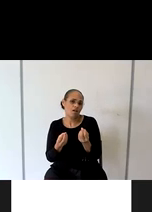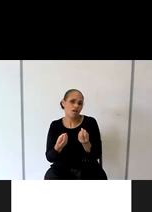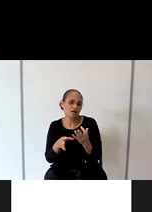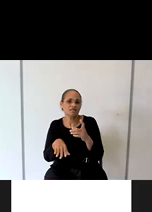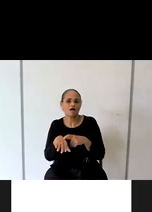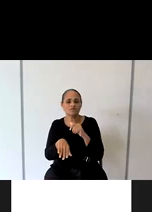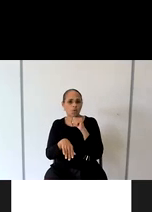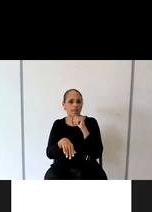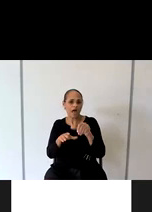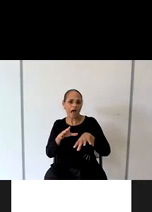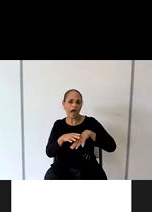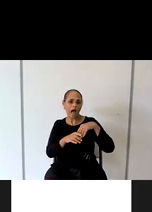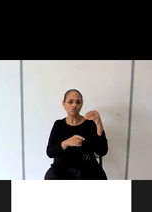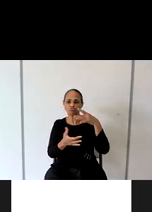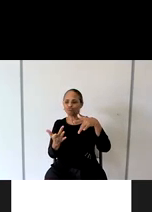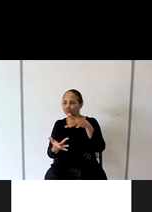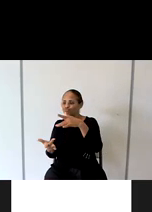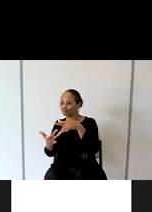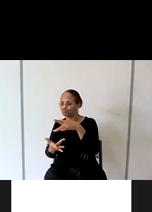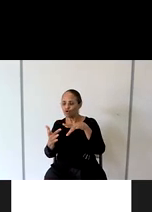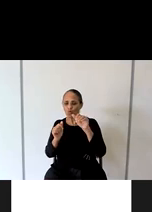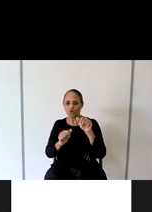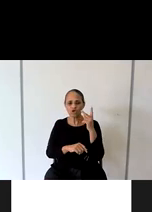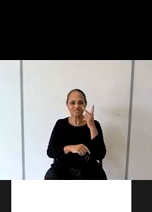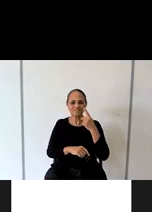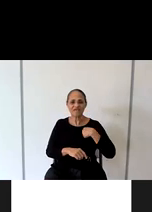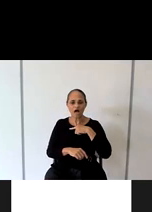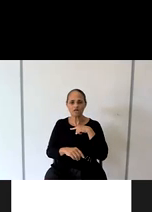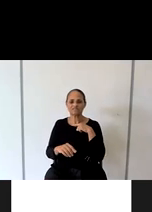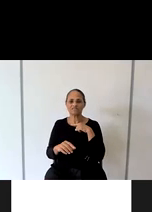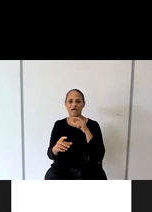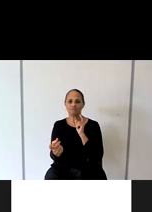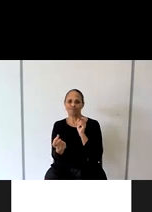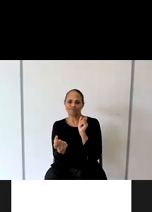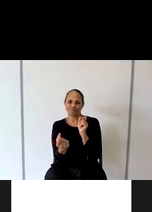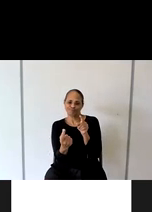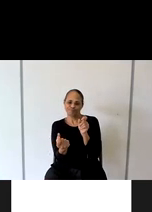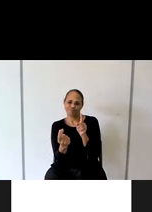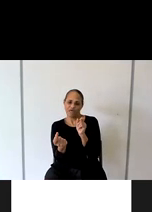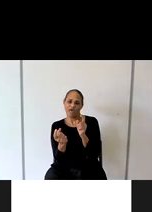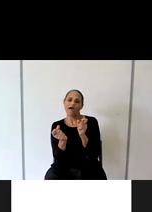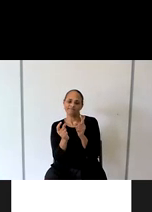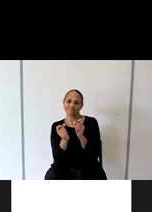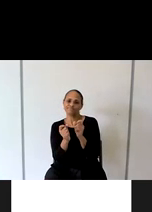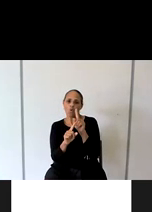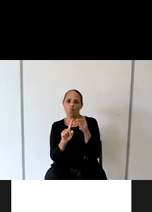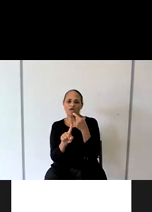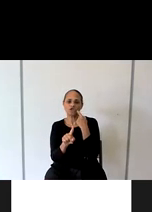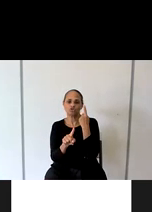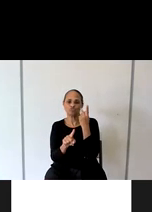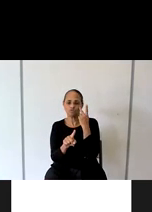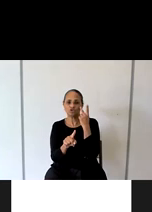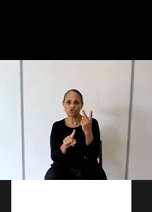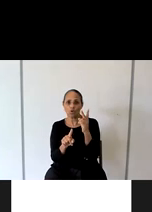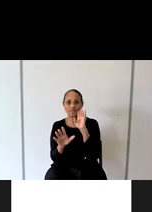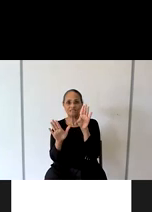a lot of the time we're not out in the community where you can, you know, see us and interact with us. So when we're shown these kind of